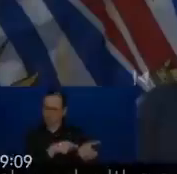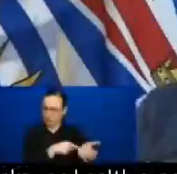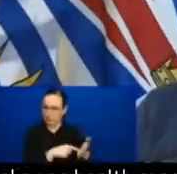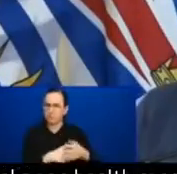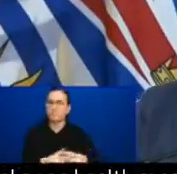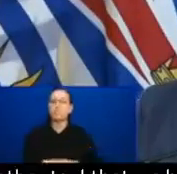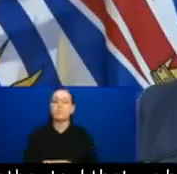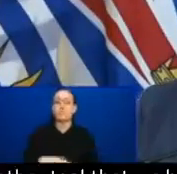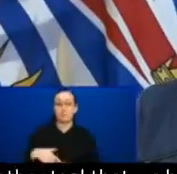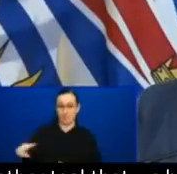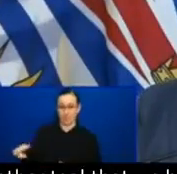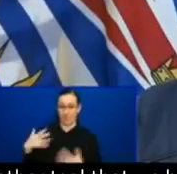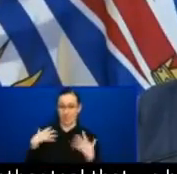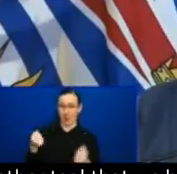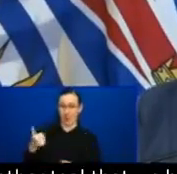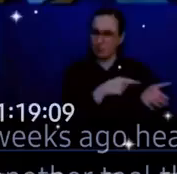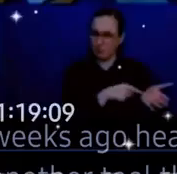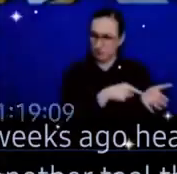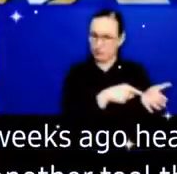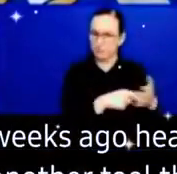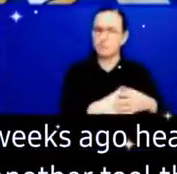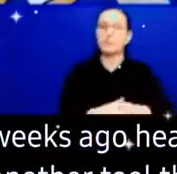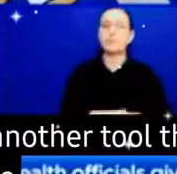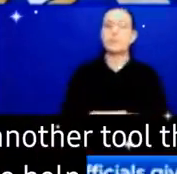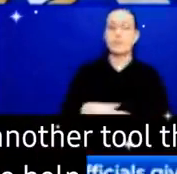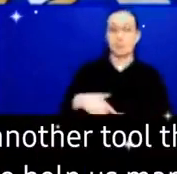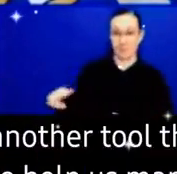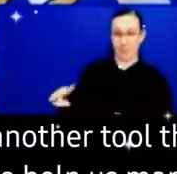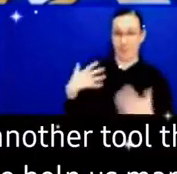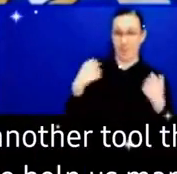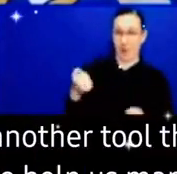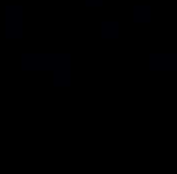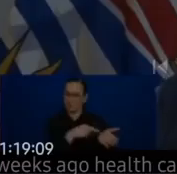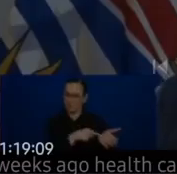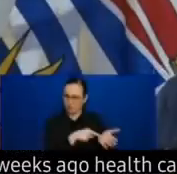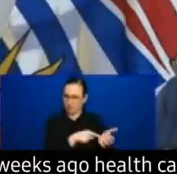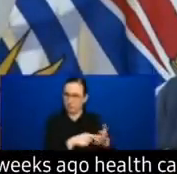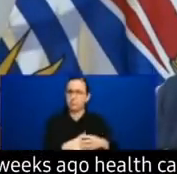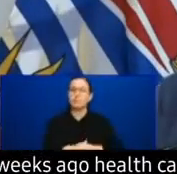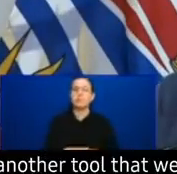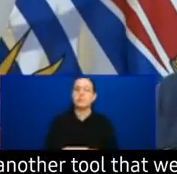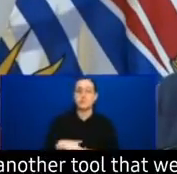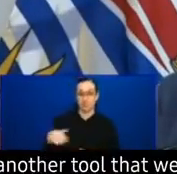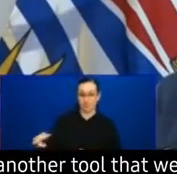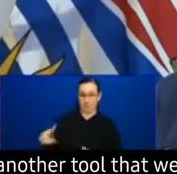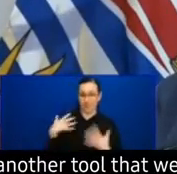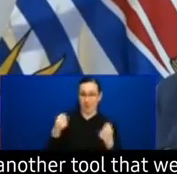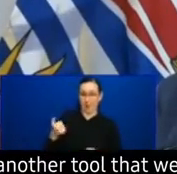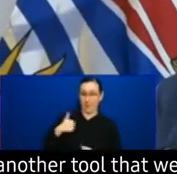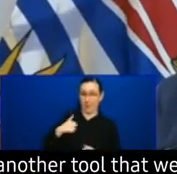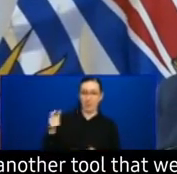that we have in our toolbox to help us manage this pandemic, that we have in our toolbox to help us manage this pandemic, that we have in our toolbox to help us manage